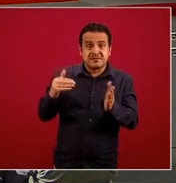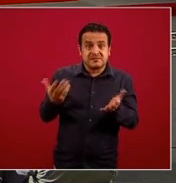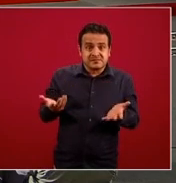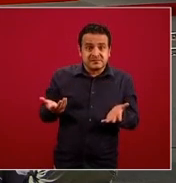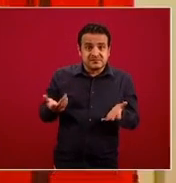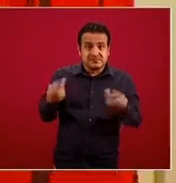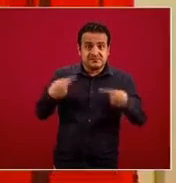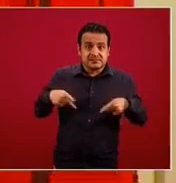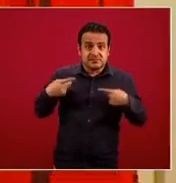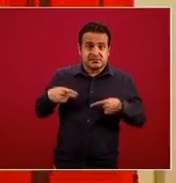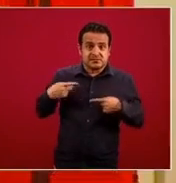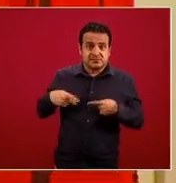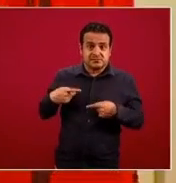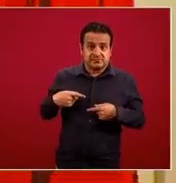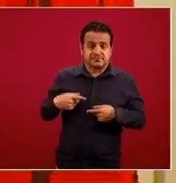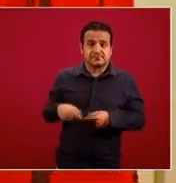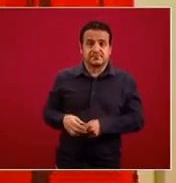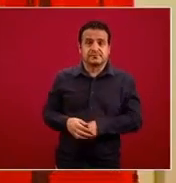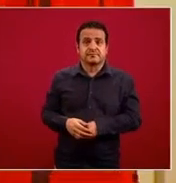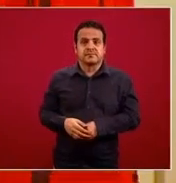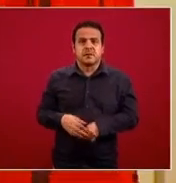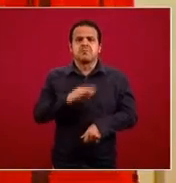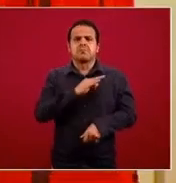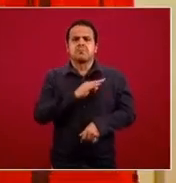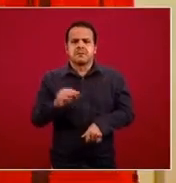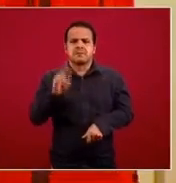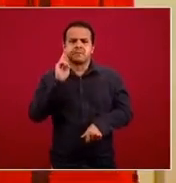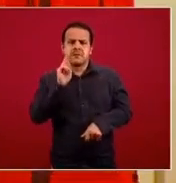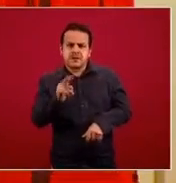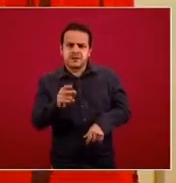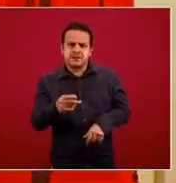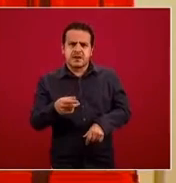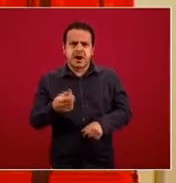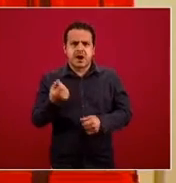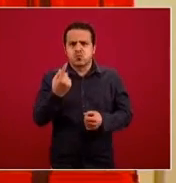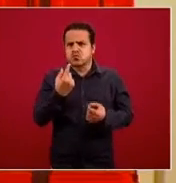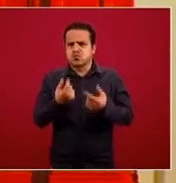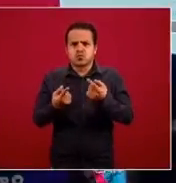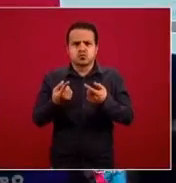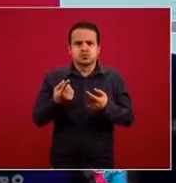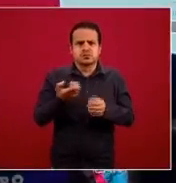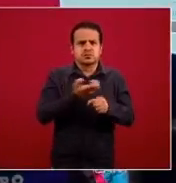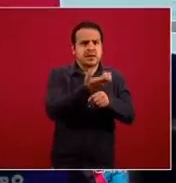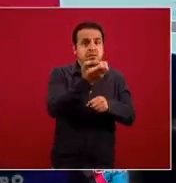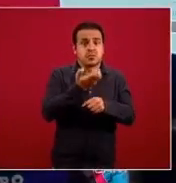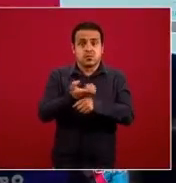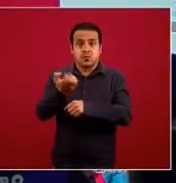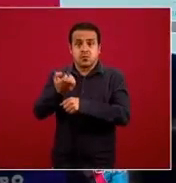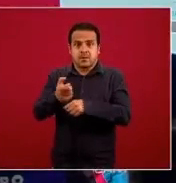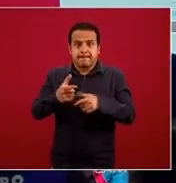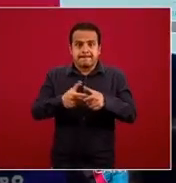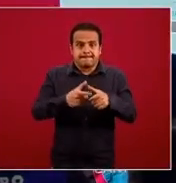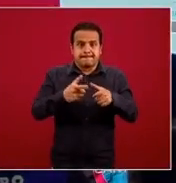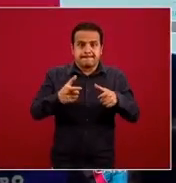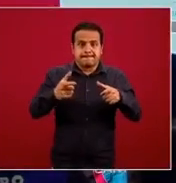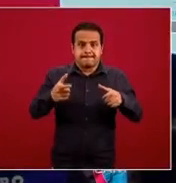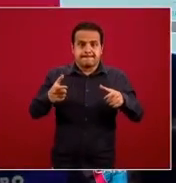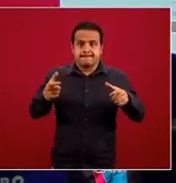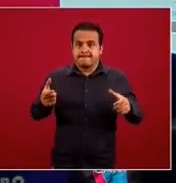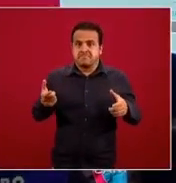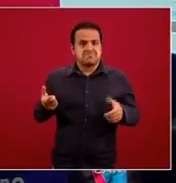And what we can notice is that this increase in the number